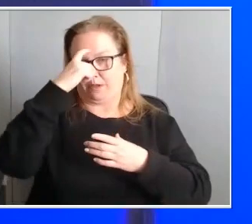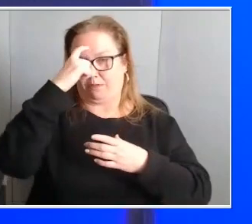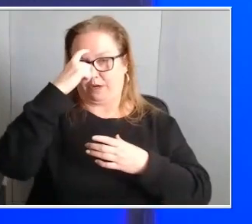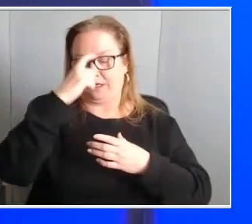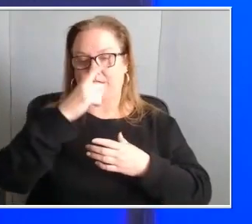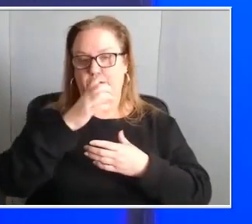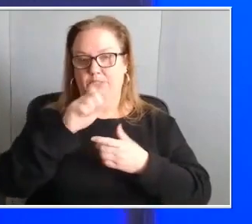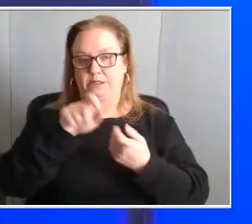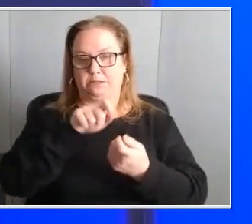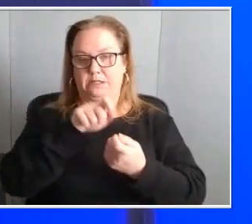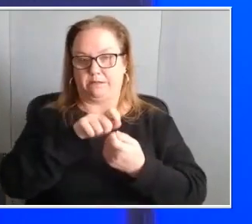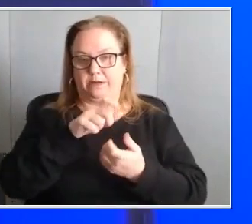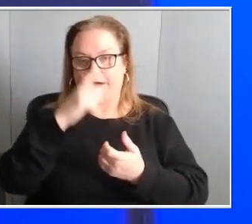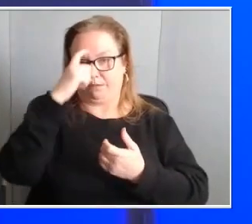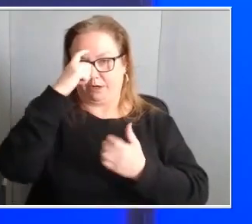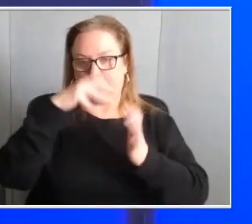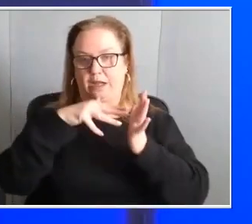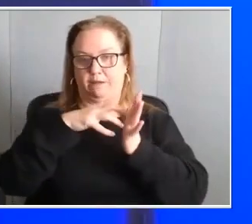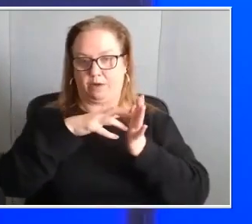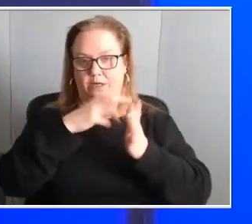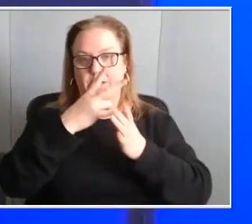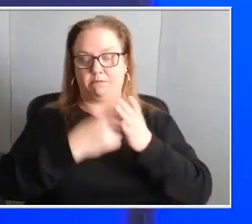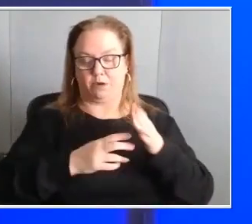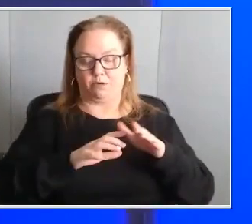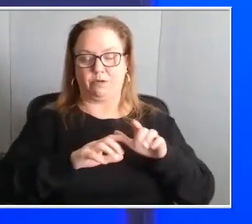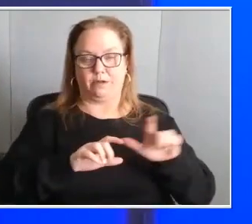of the brain, you can have weakness on both sides of the body.